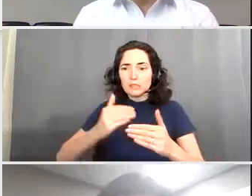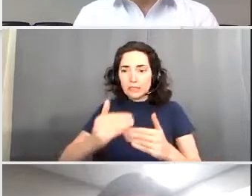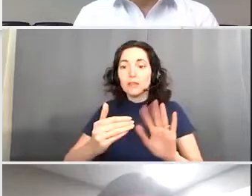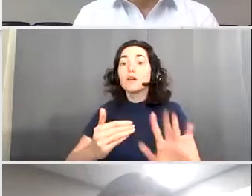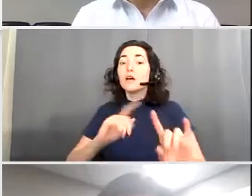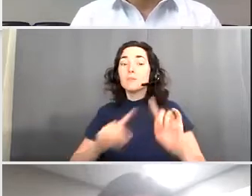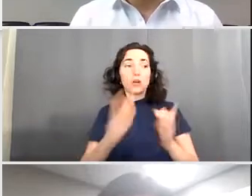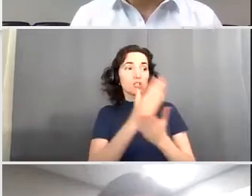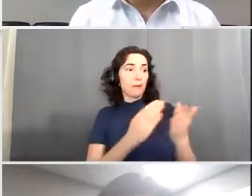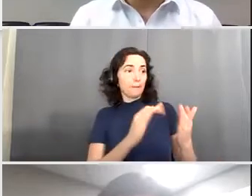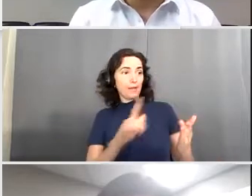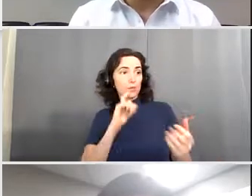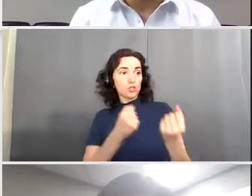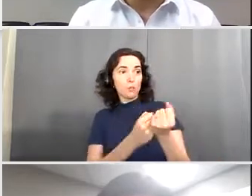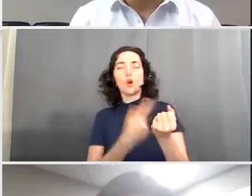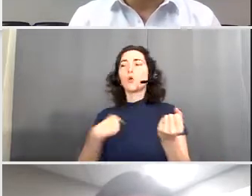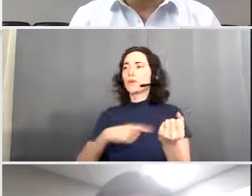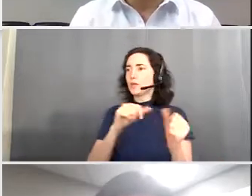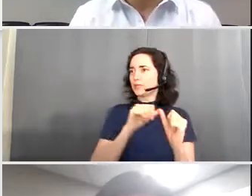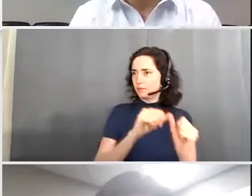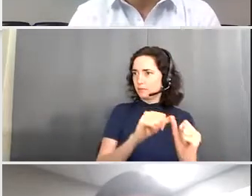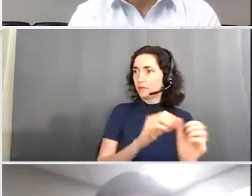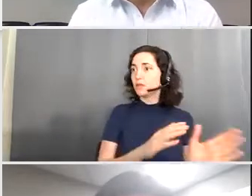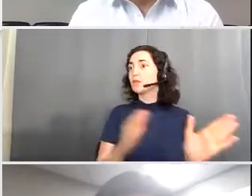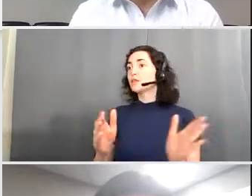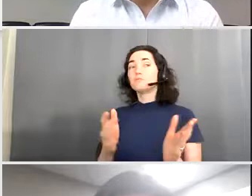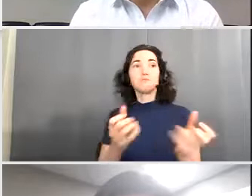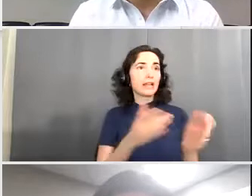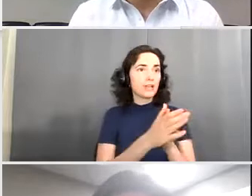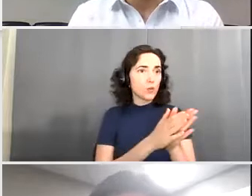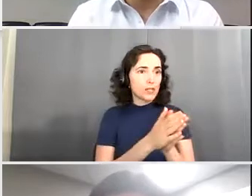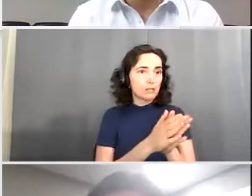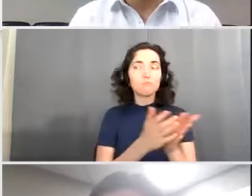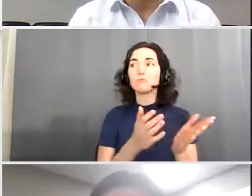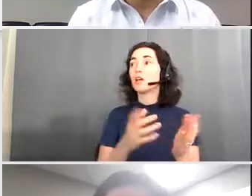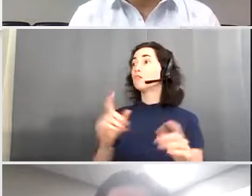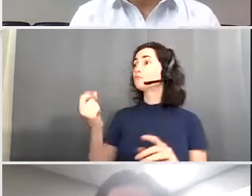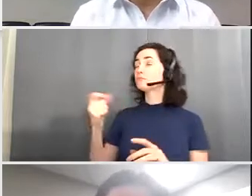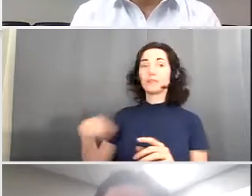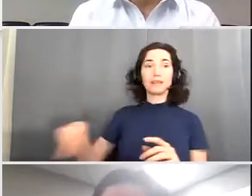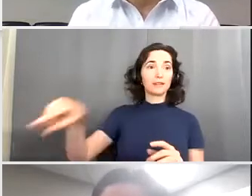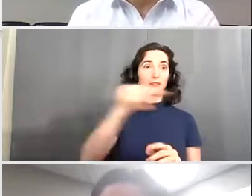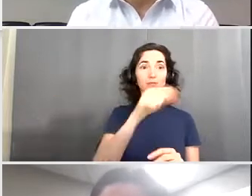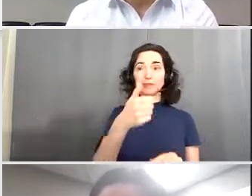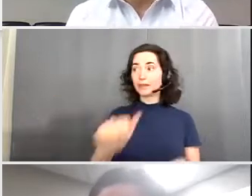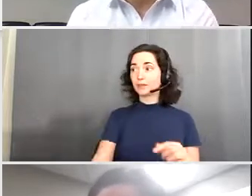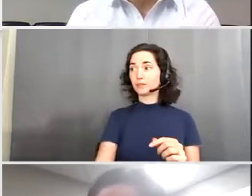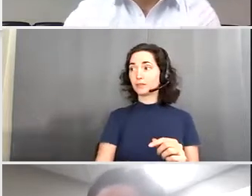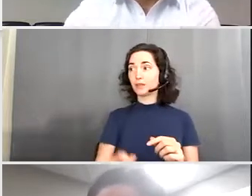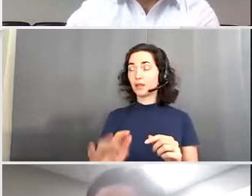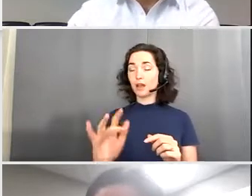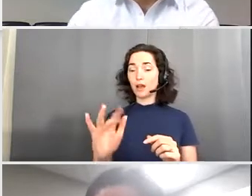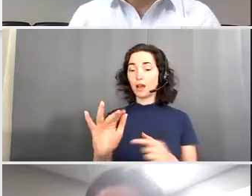interested at this time, and I don't think anything has been brought to our attention where we would want the council, or that we would recommend the council